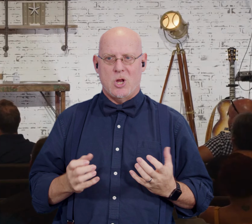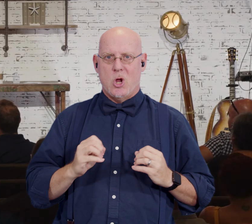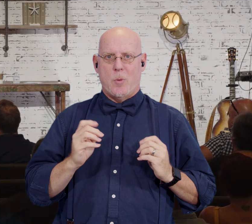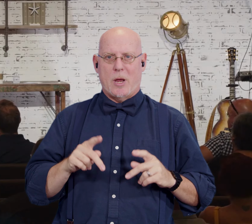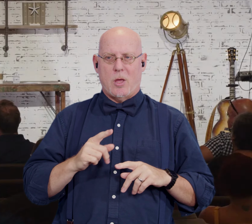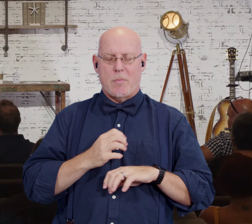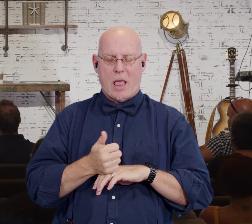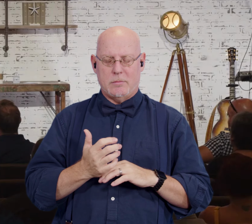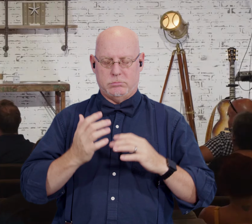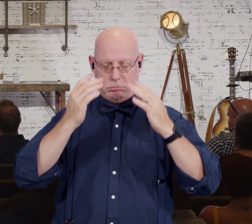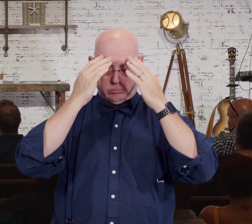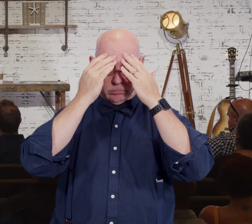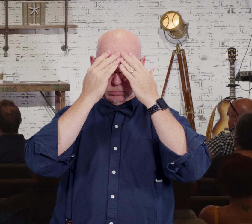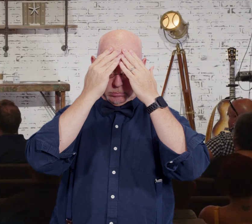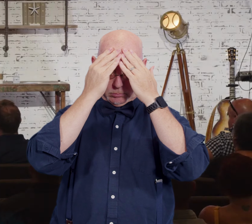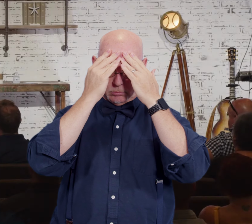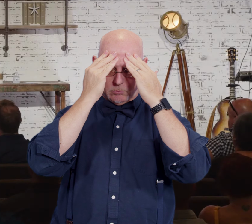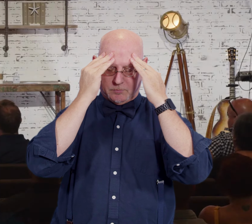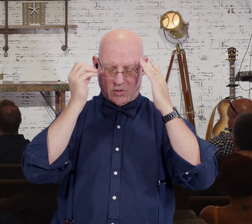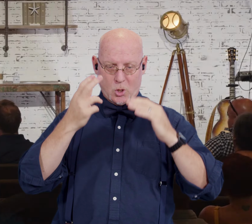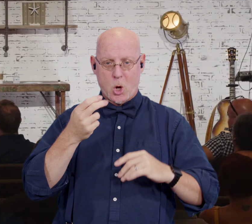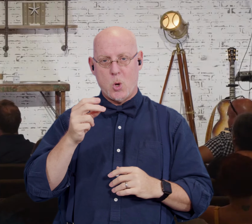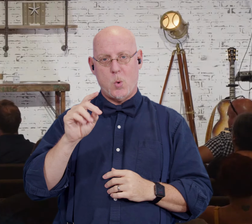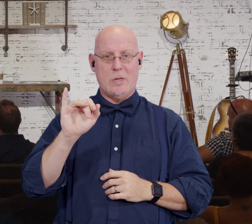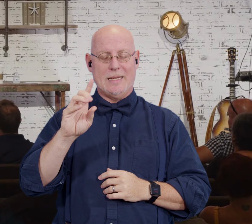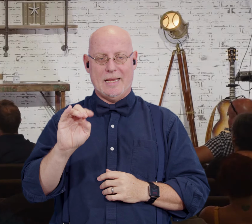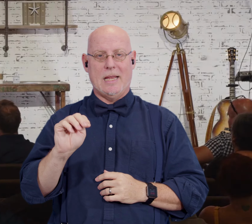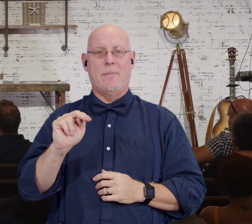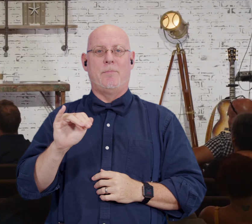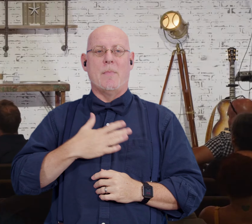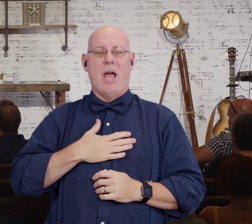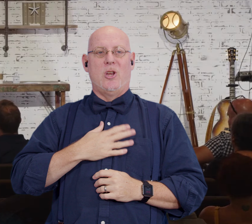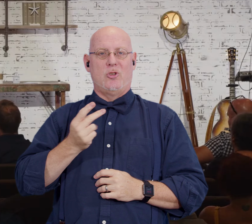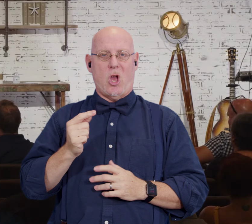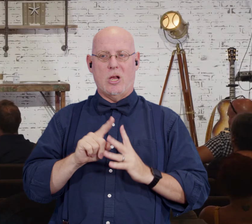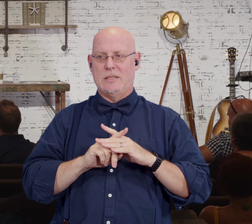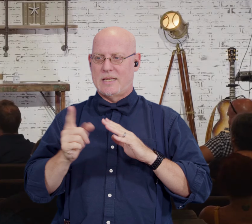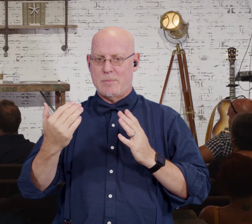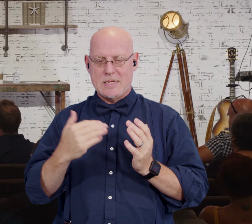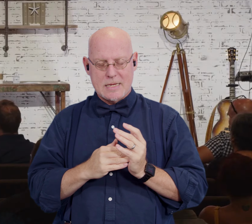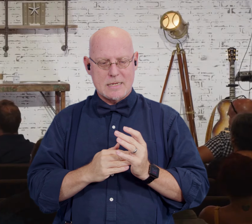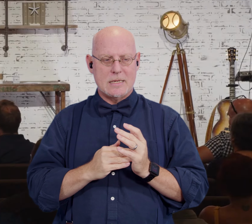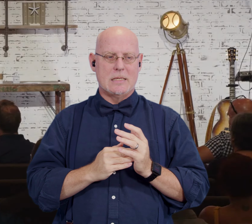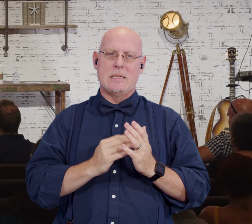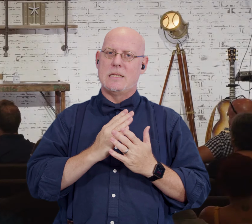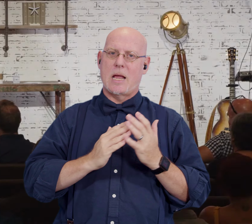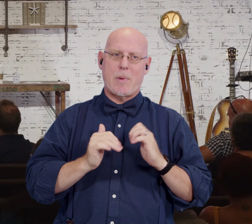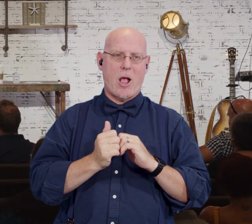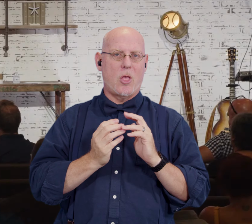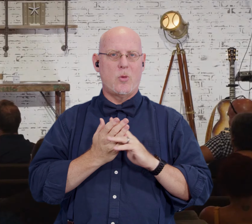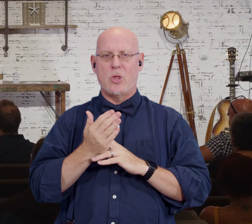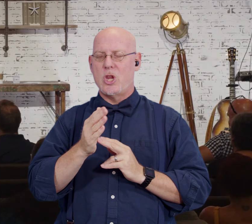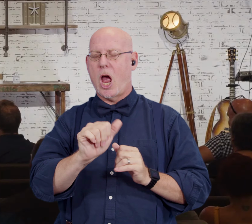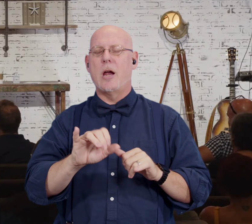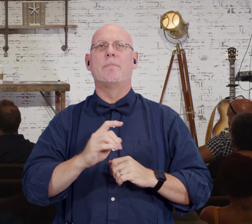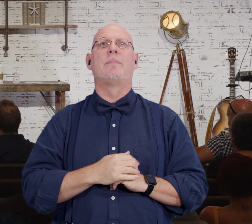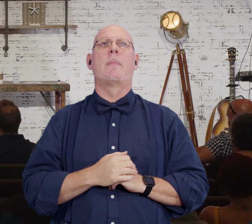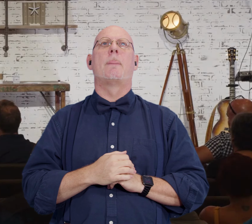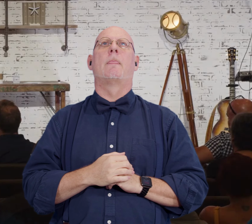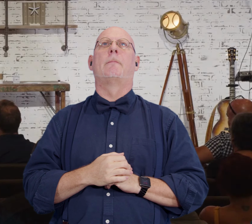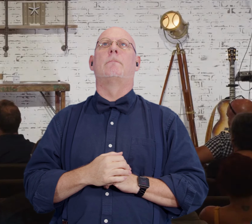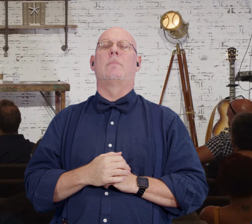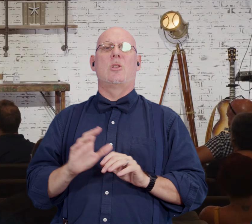no one to blame. And so I'm like, okay, little Houdini, my dog, has an escape artist. She's gotten out somehow through the yard.